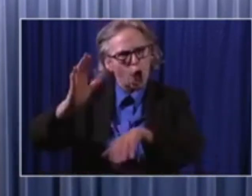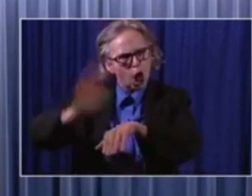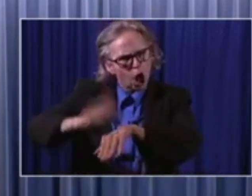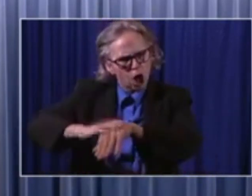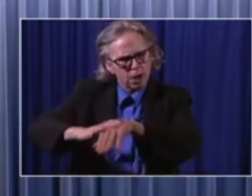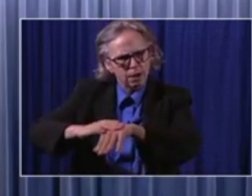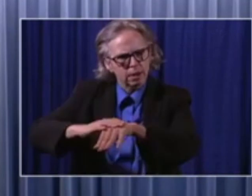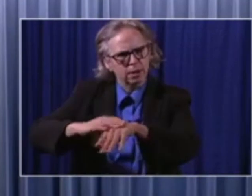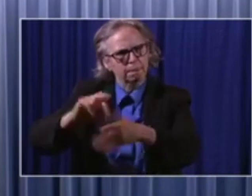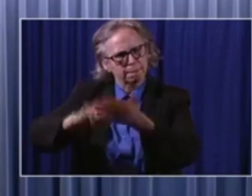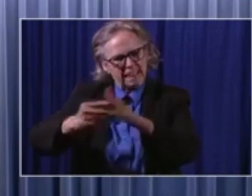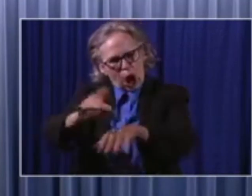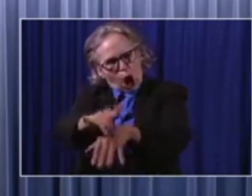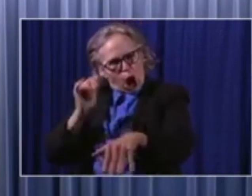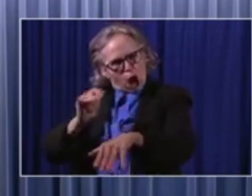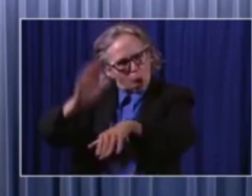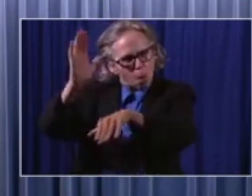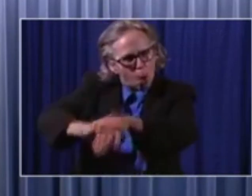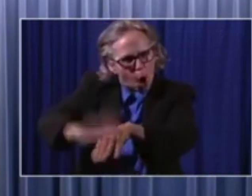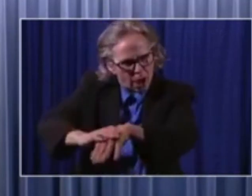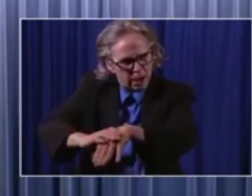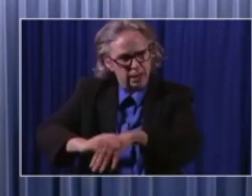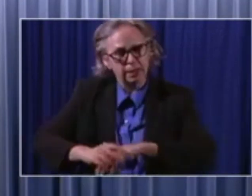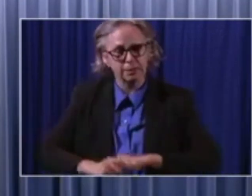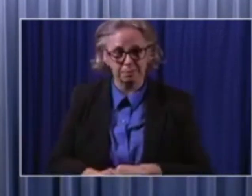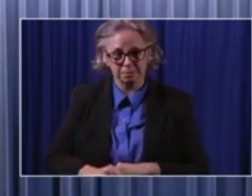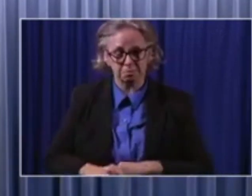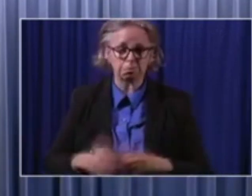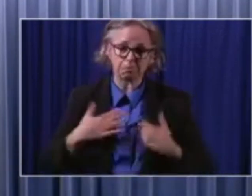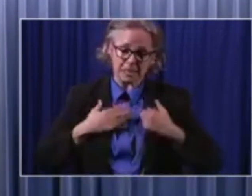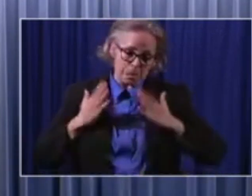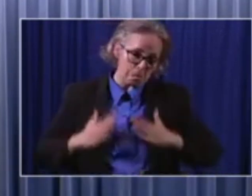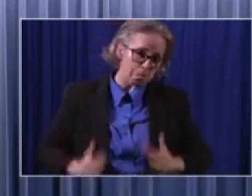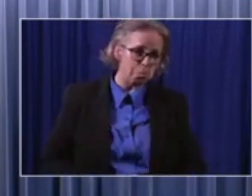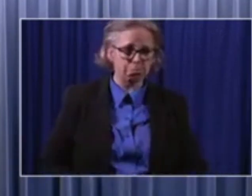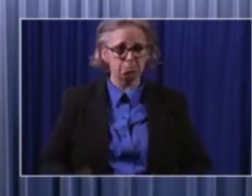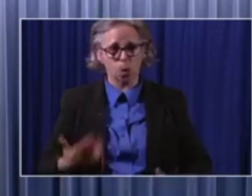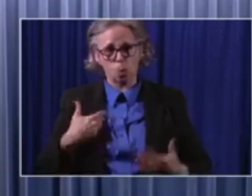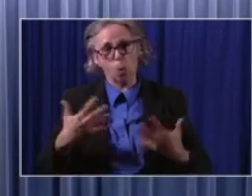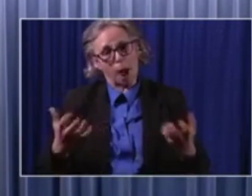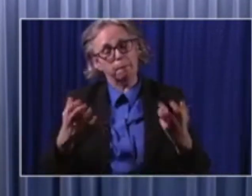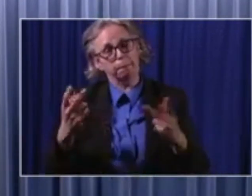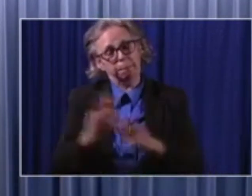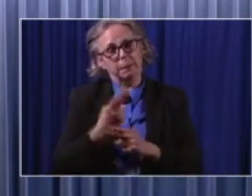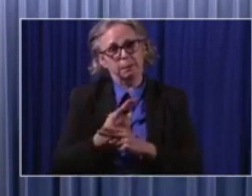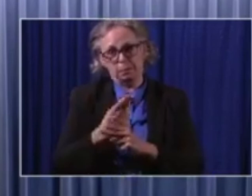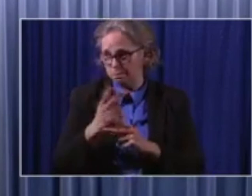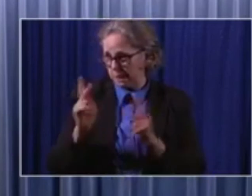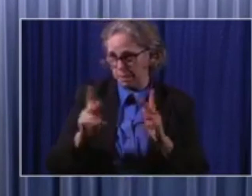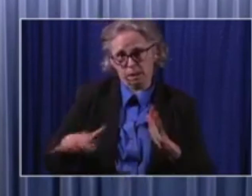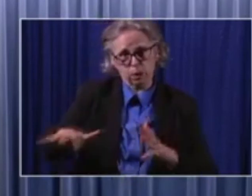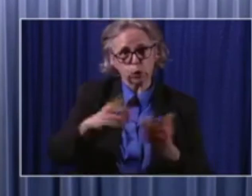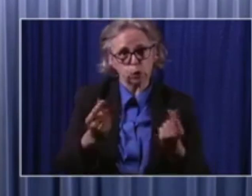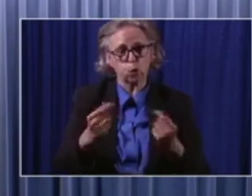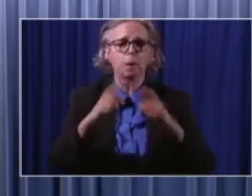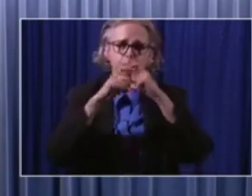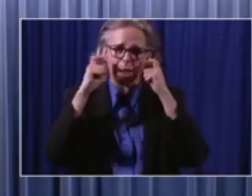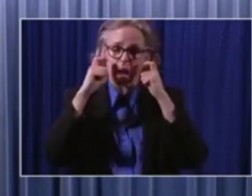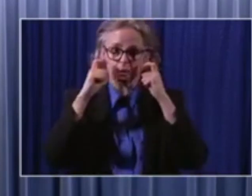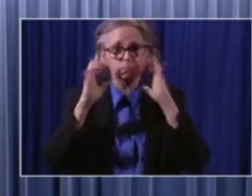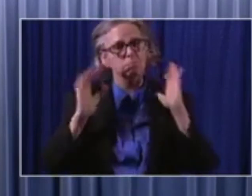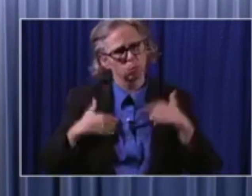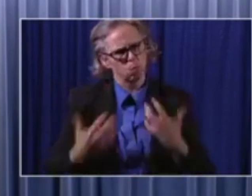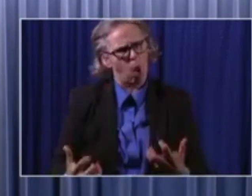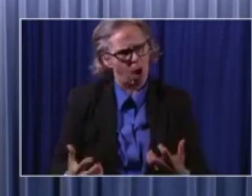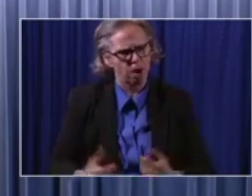said, in the yellow or orange counties without needing to be ordered to do so. I think that would be one of the most effective, and I think most medical experts across the